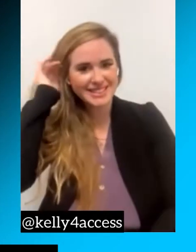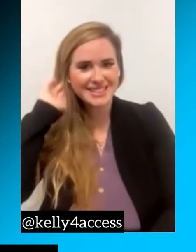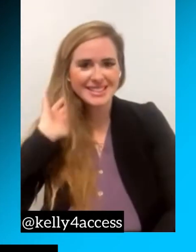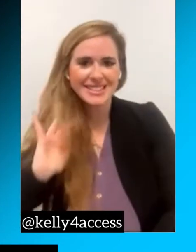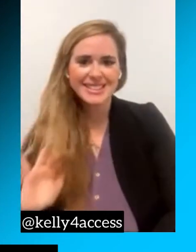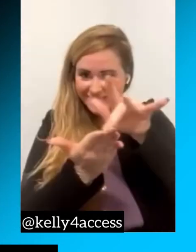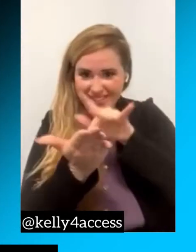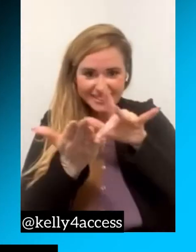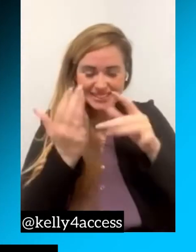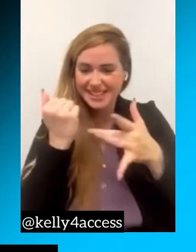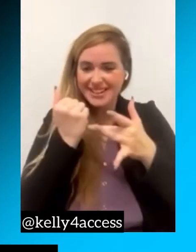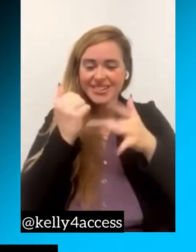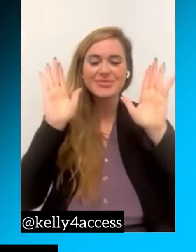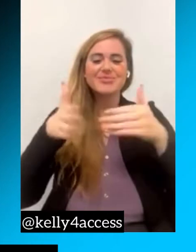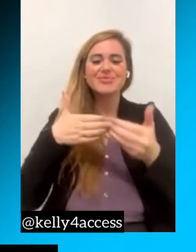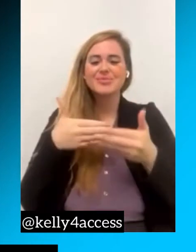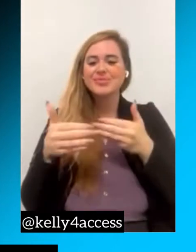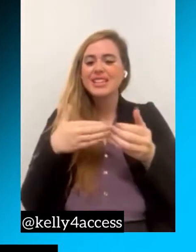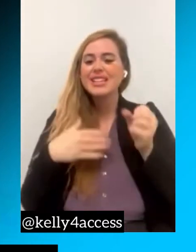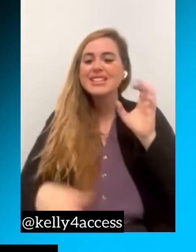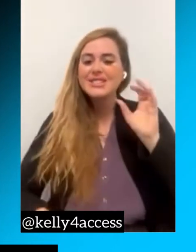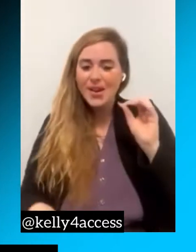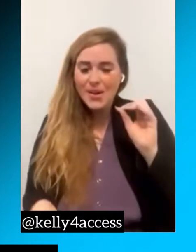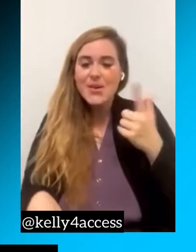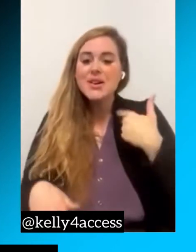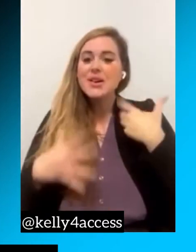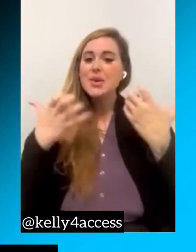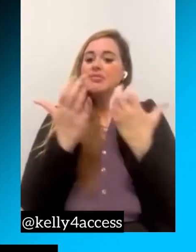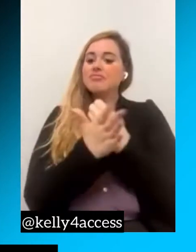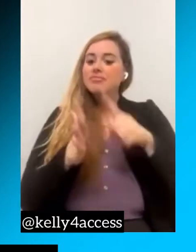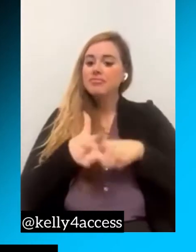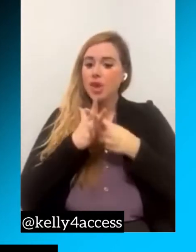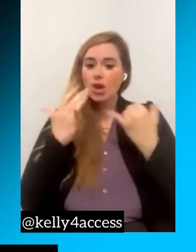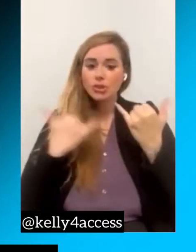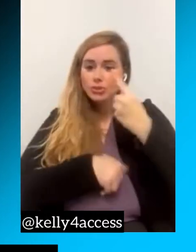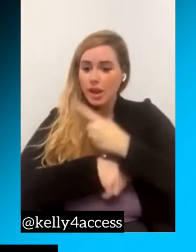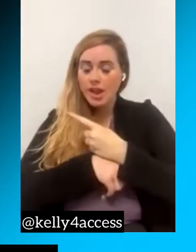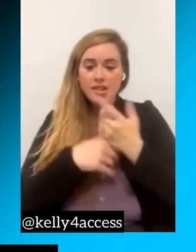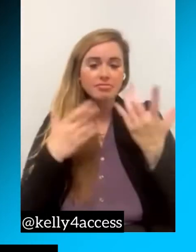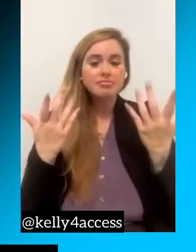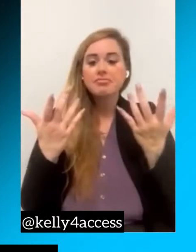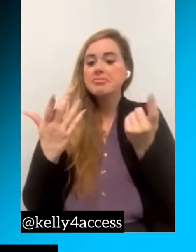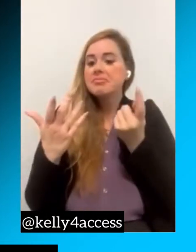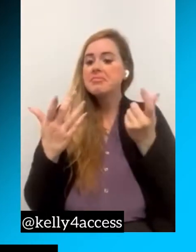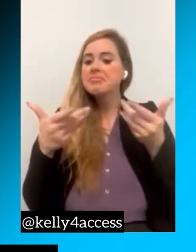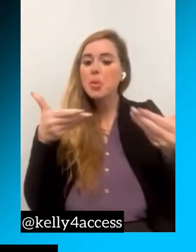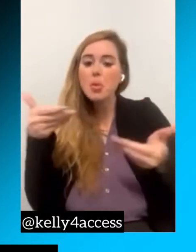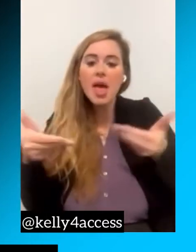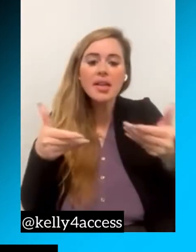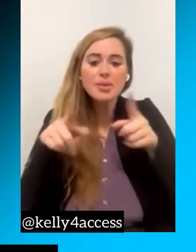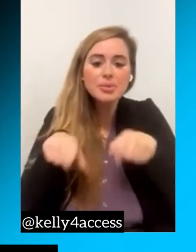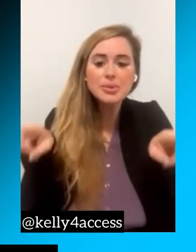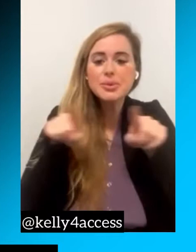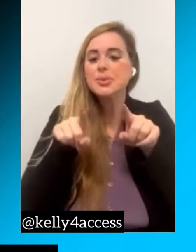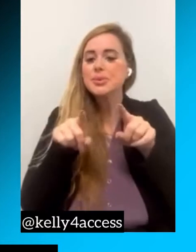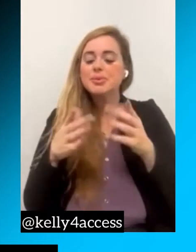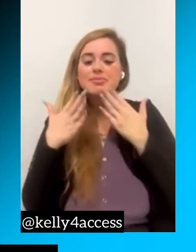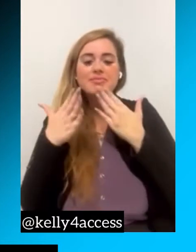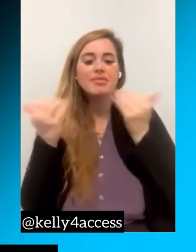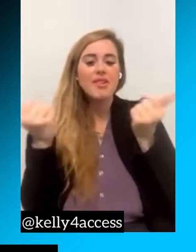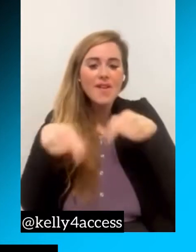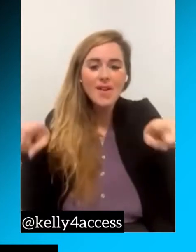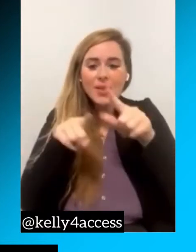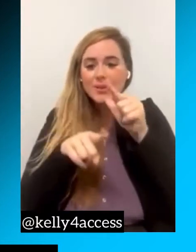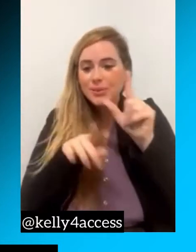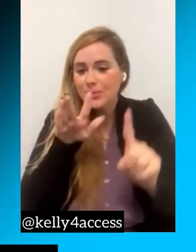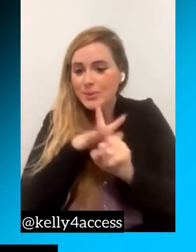Nice. So what I wanted to just start with today, just a little bit of a welcome to everyone, and thank you so much everyone for